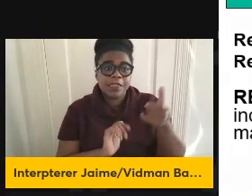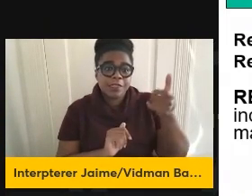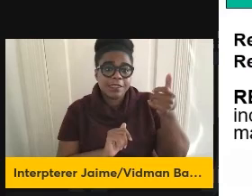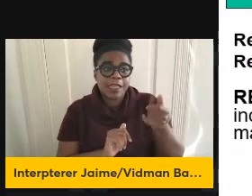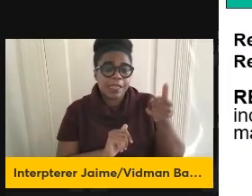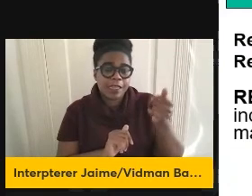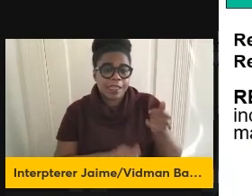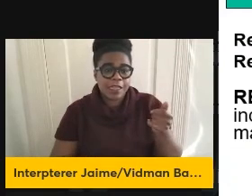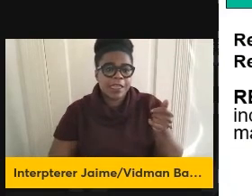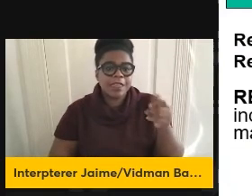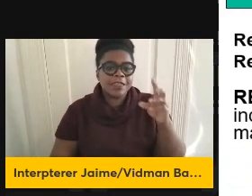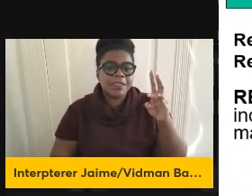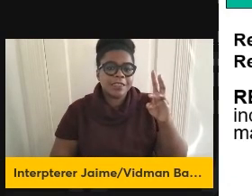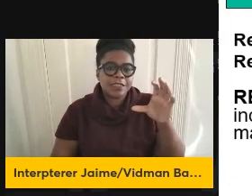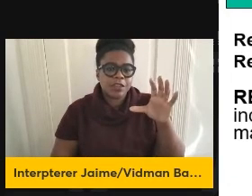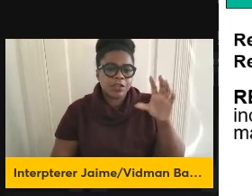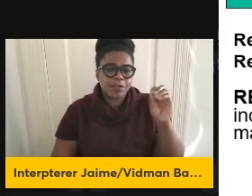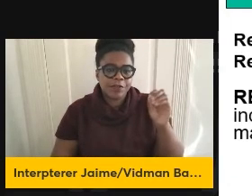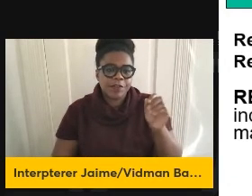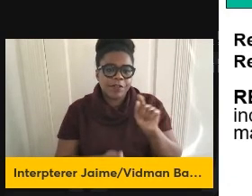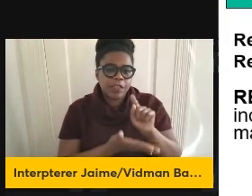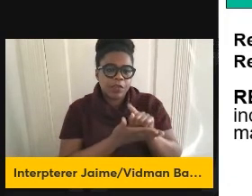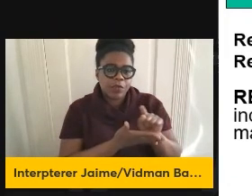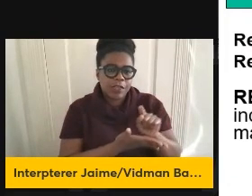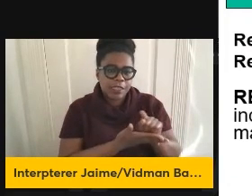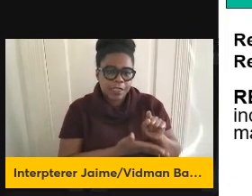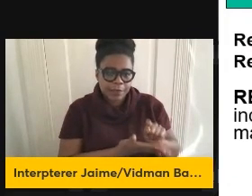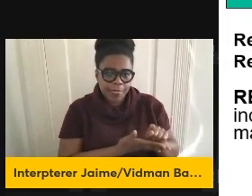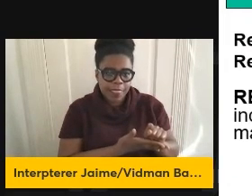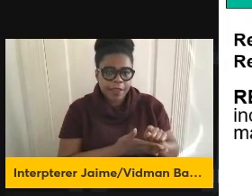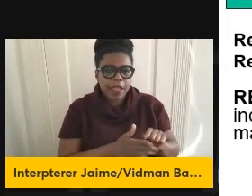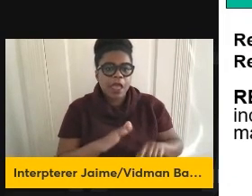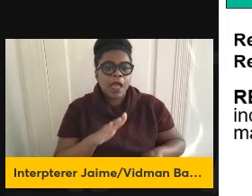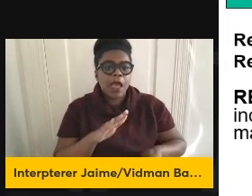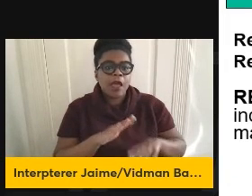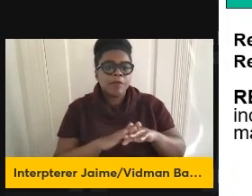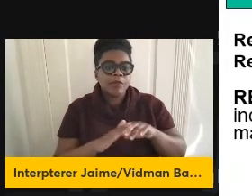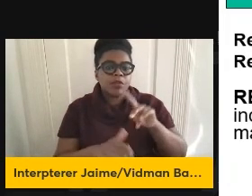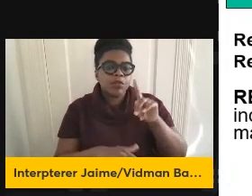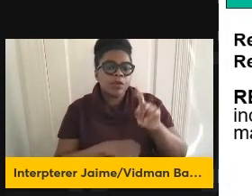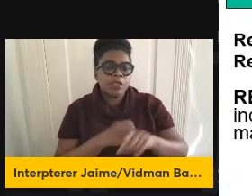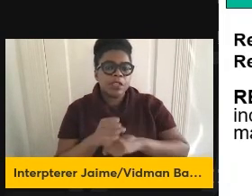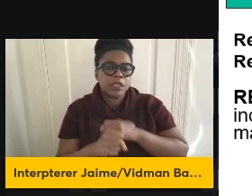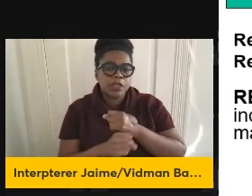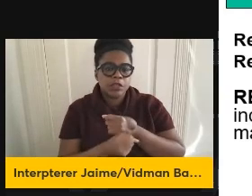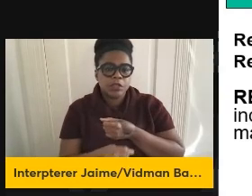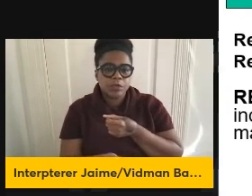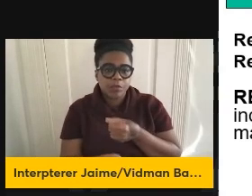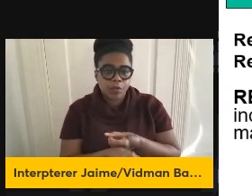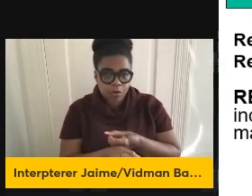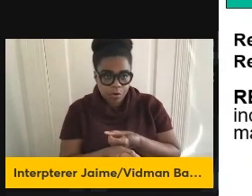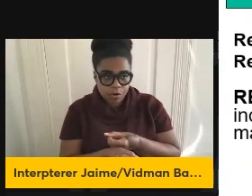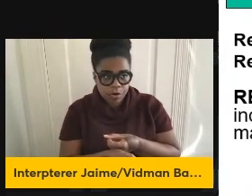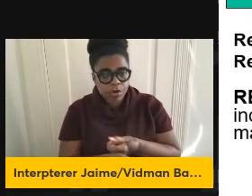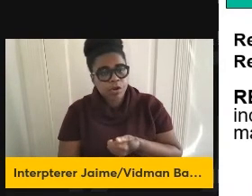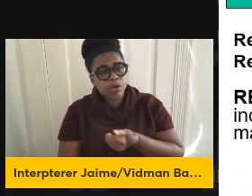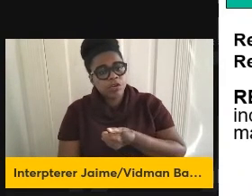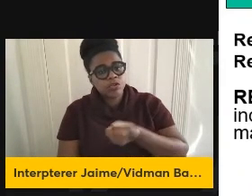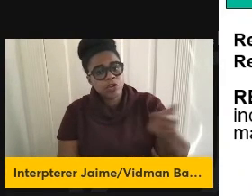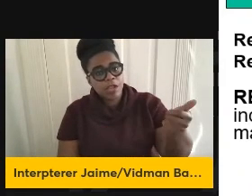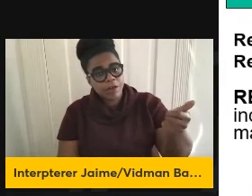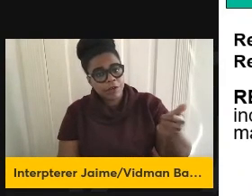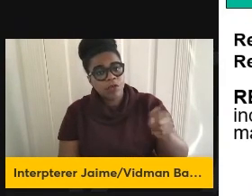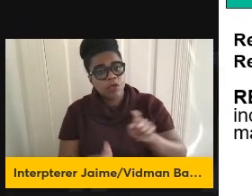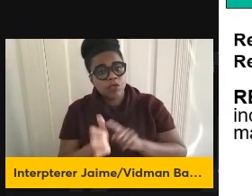$650 per week, and you can ask for up to 12 months of support. travel to a conference, and research expenses